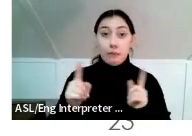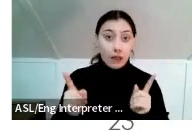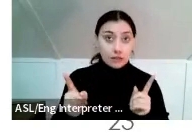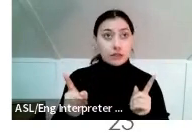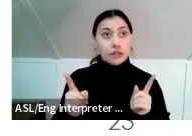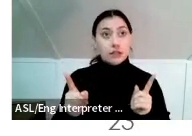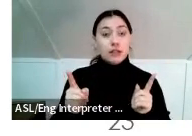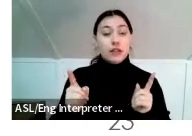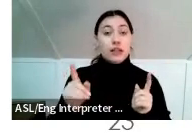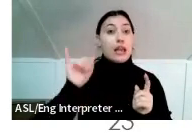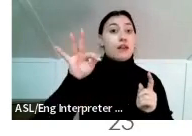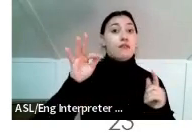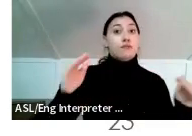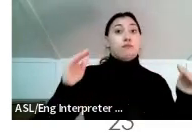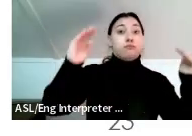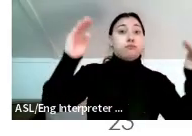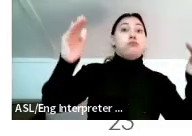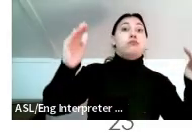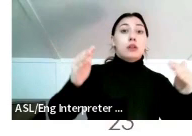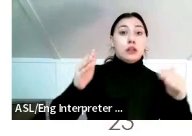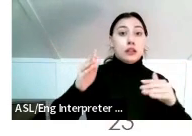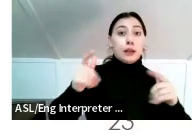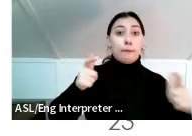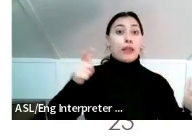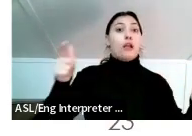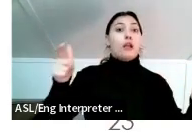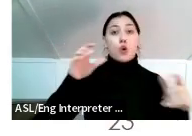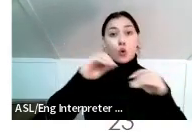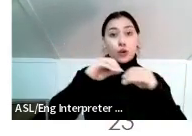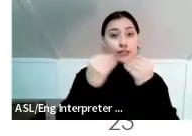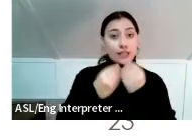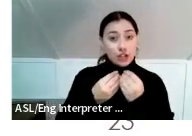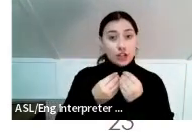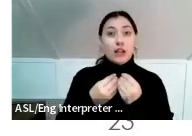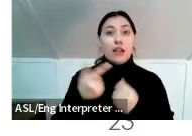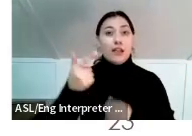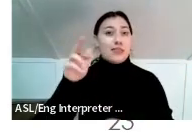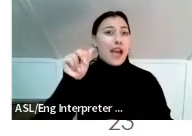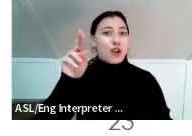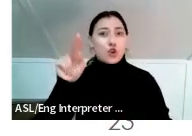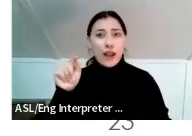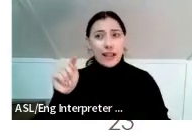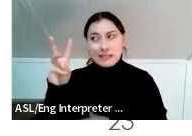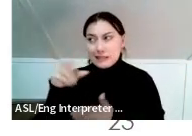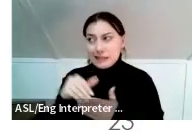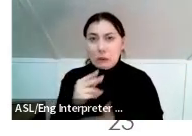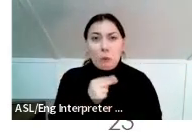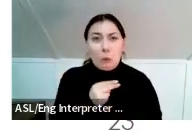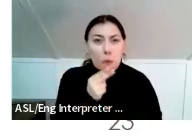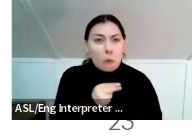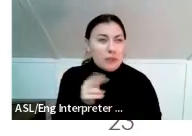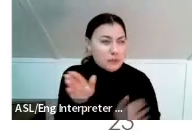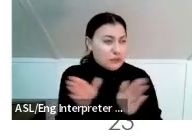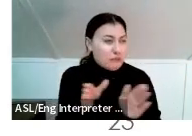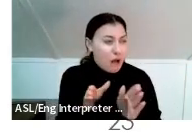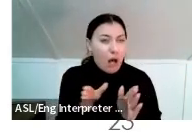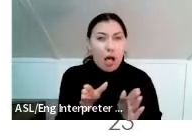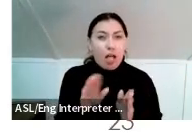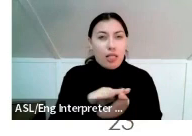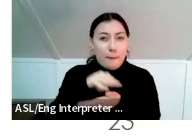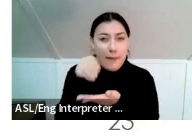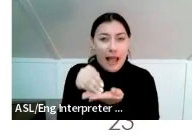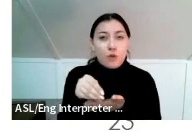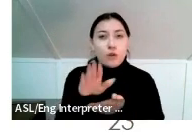the upper range, the grant will be a very, very, very small percentage of your organization's